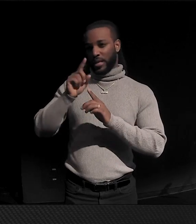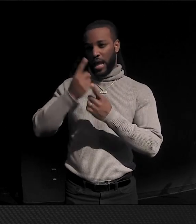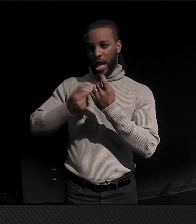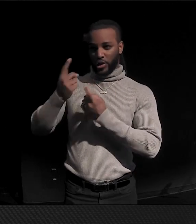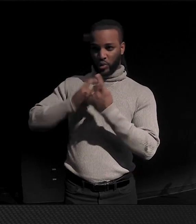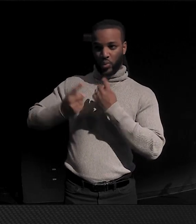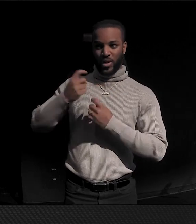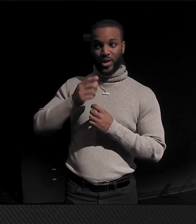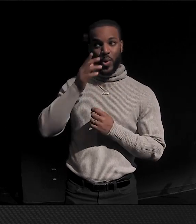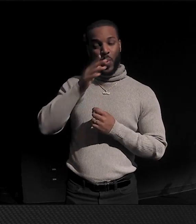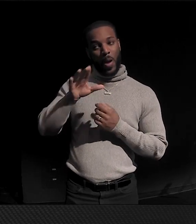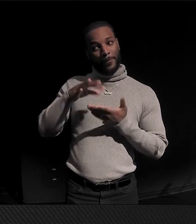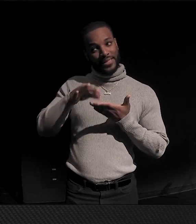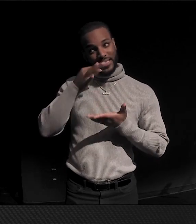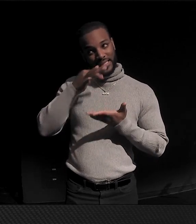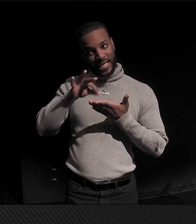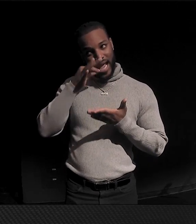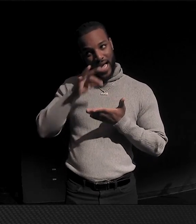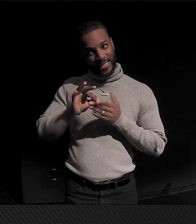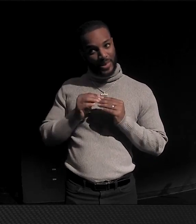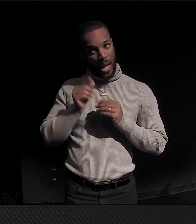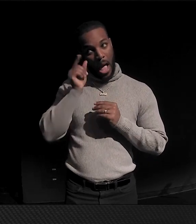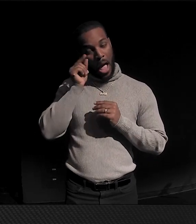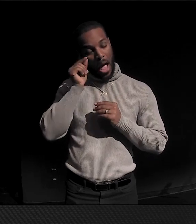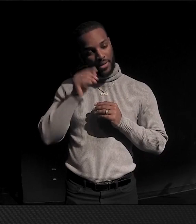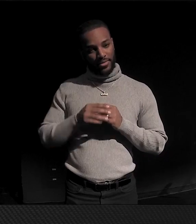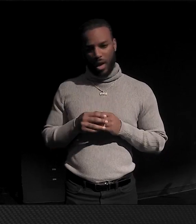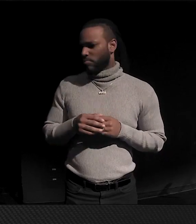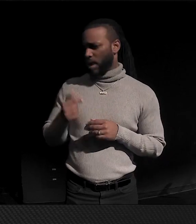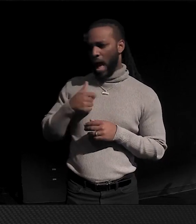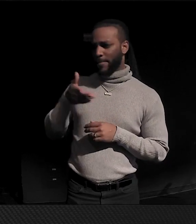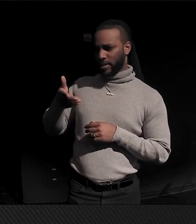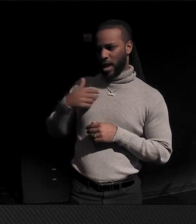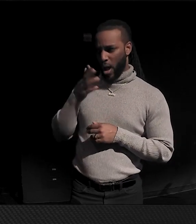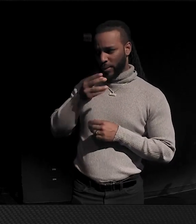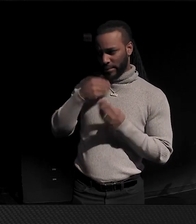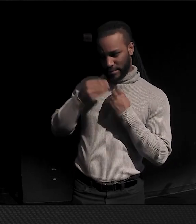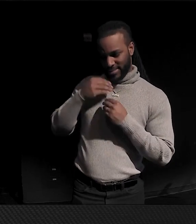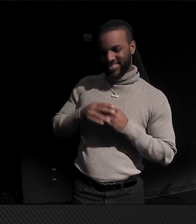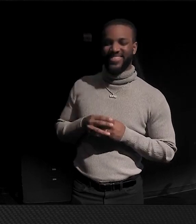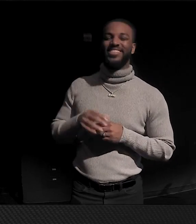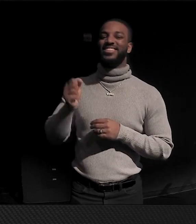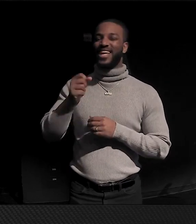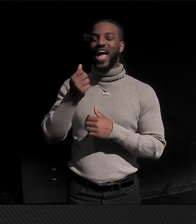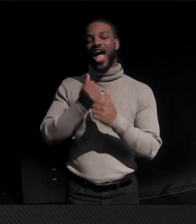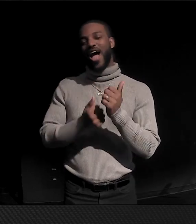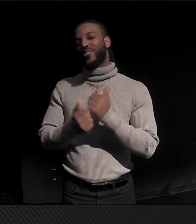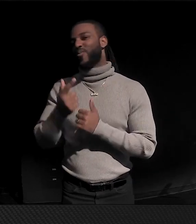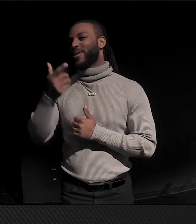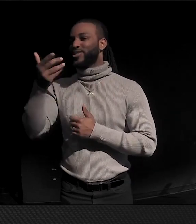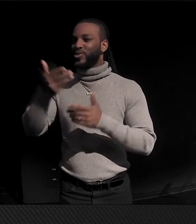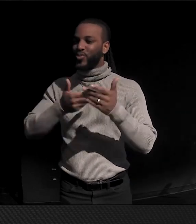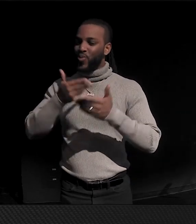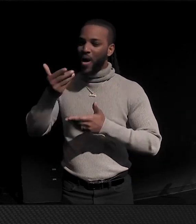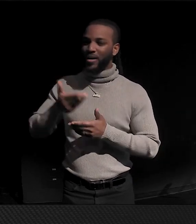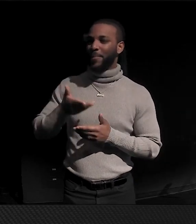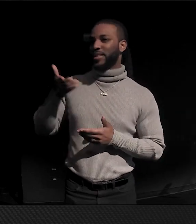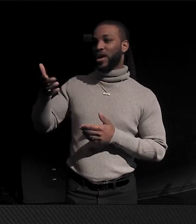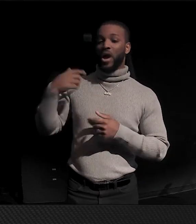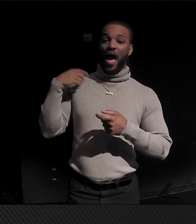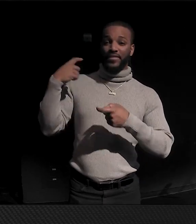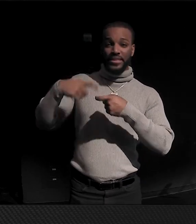there's going to be snacks. So meet us over there. I'll be there. You got to be there, too. Everyone is welcome to be there. We'll have a